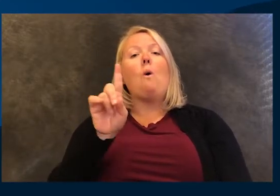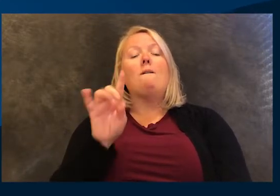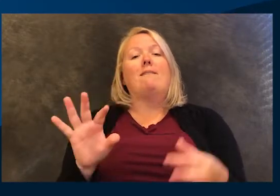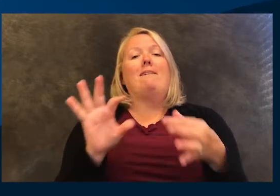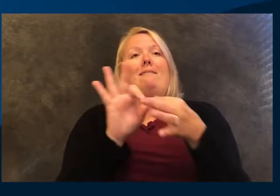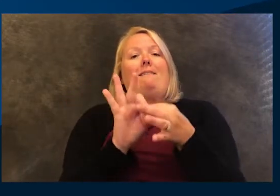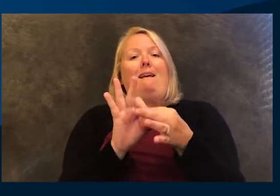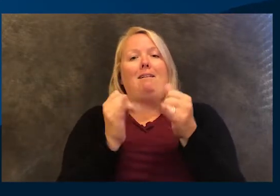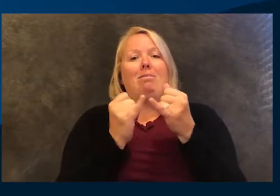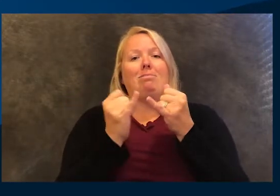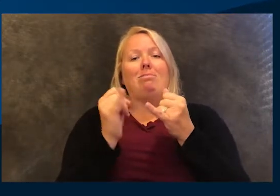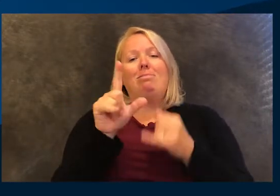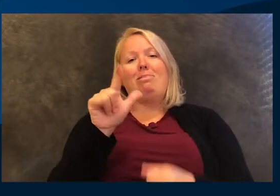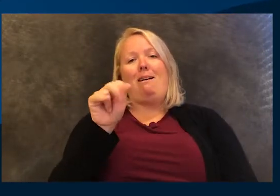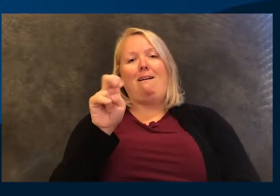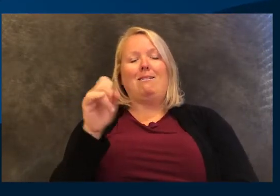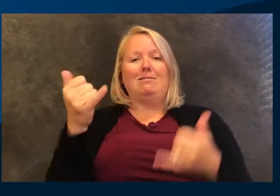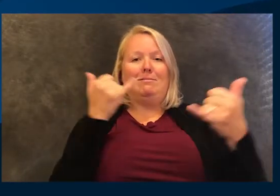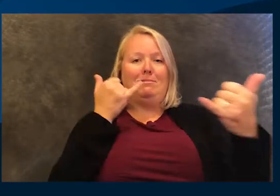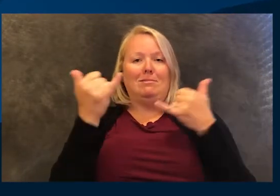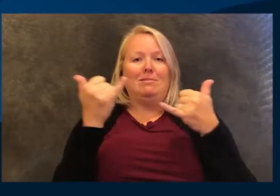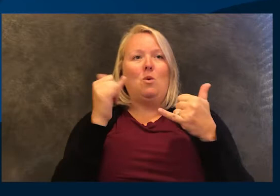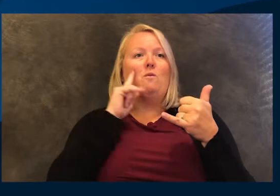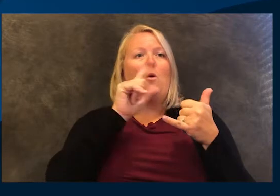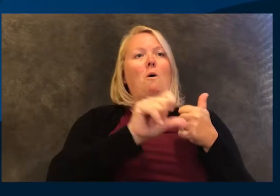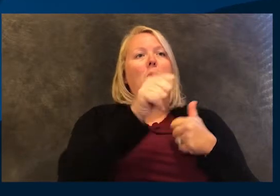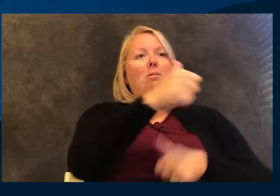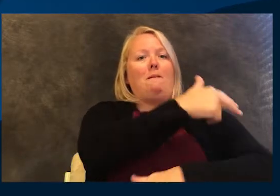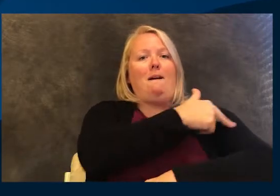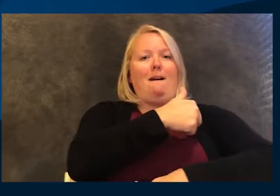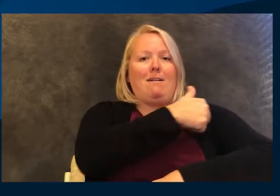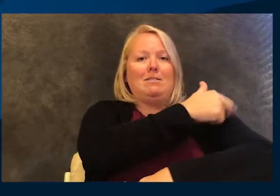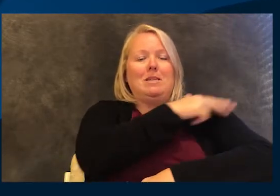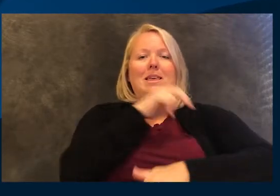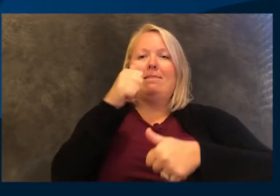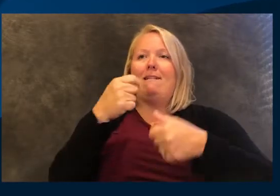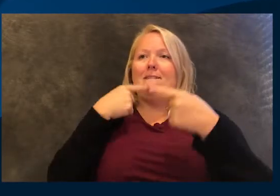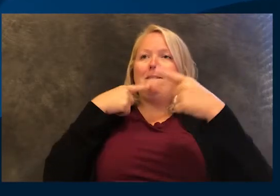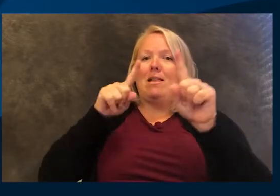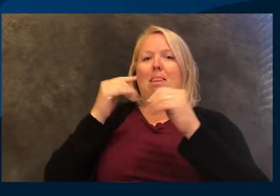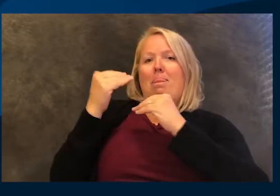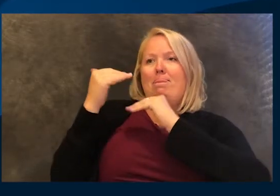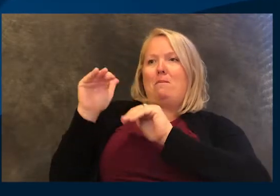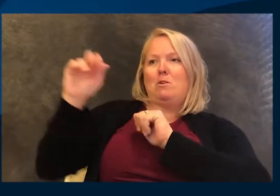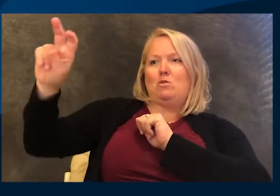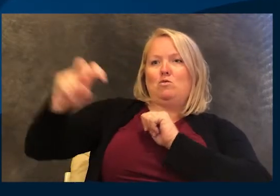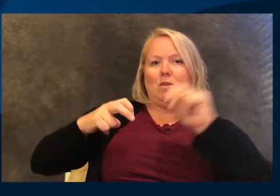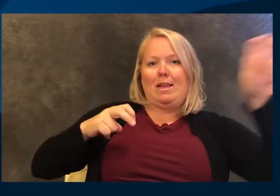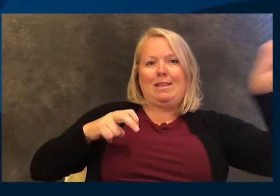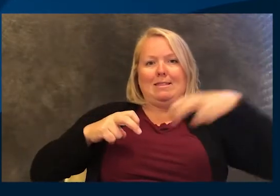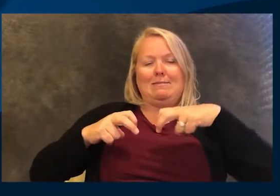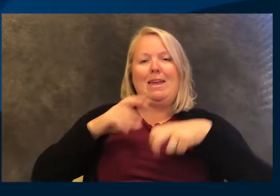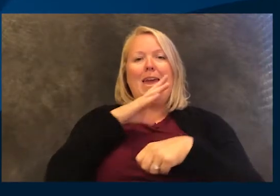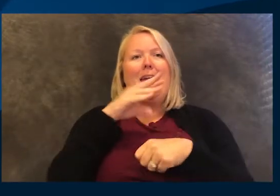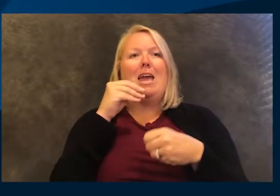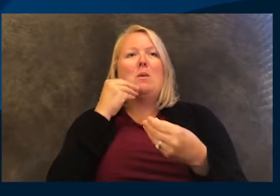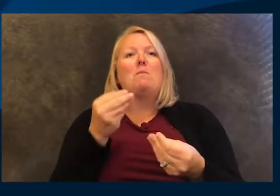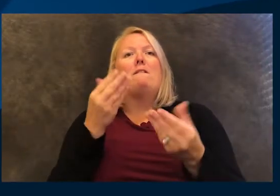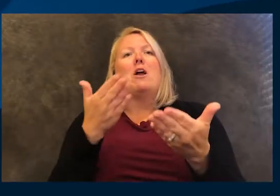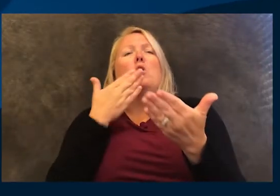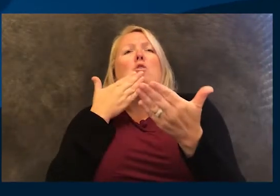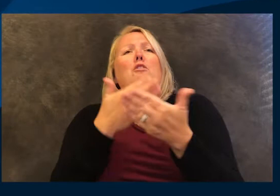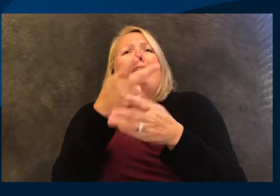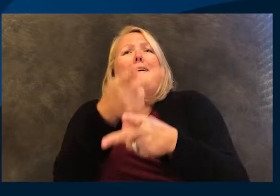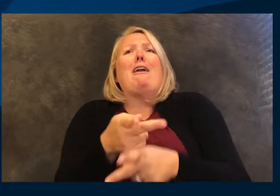other hospitals, which I think has been effective in limiting transfers and extending excellent care across the state of